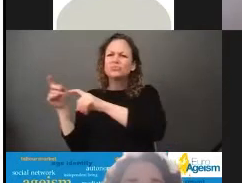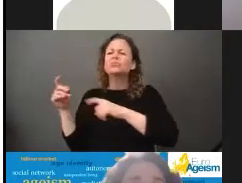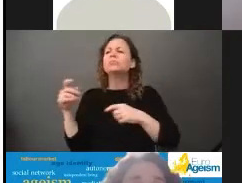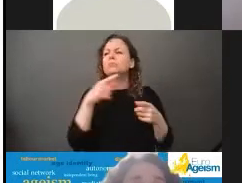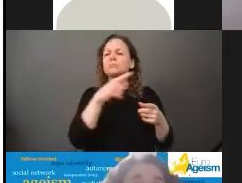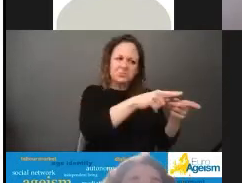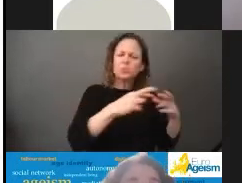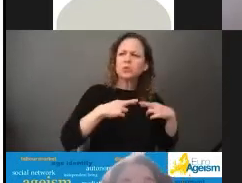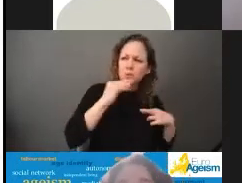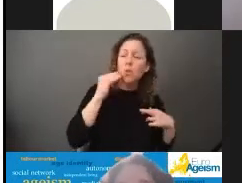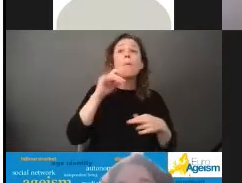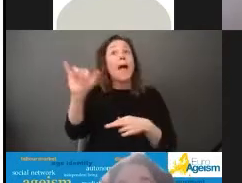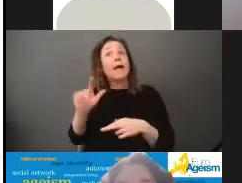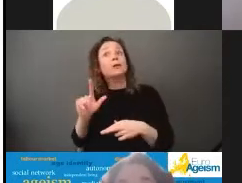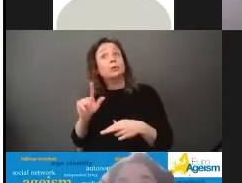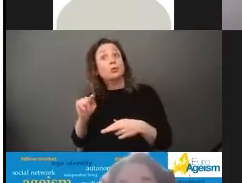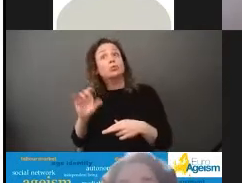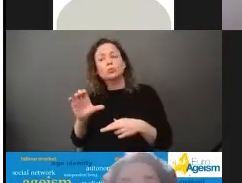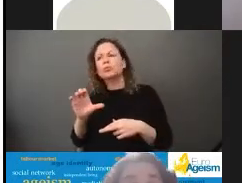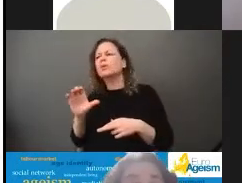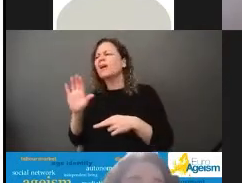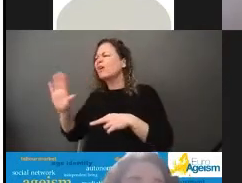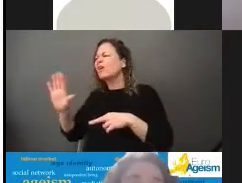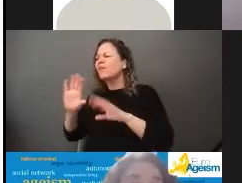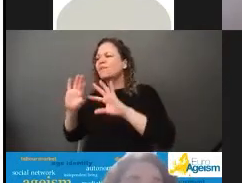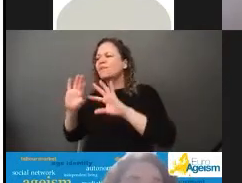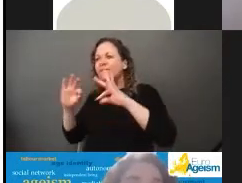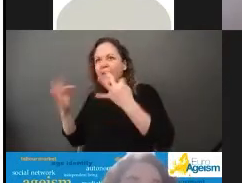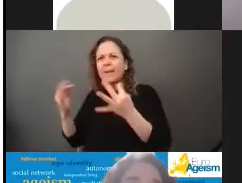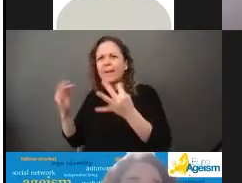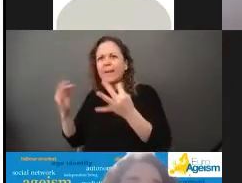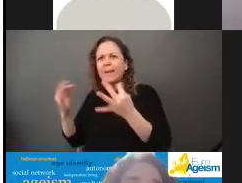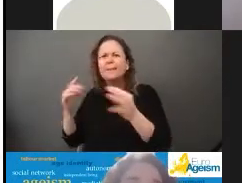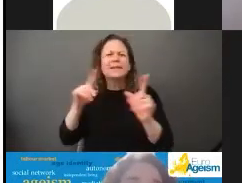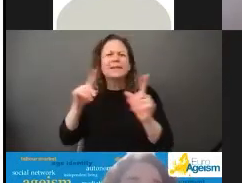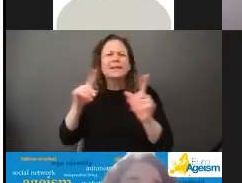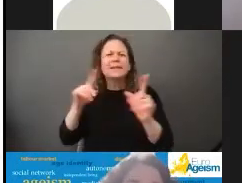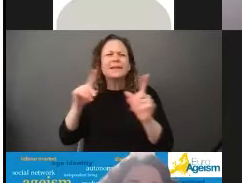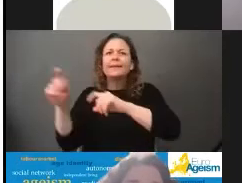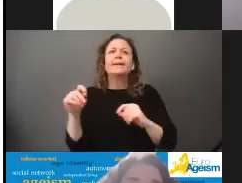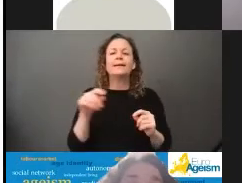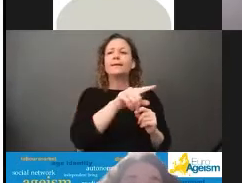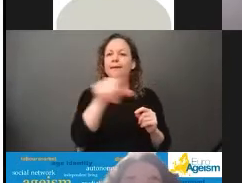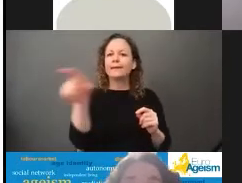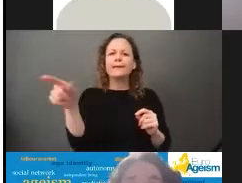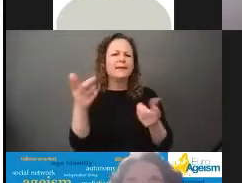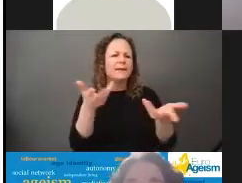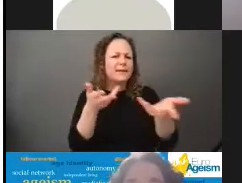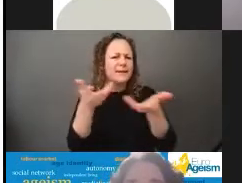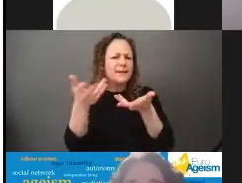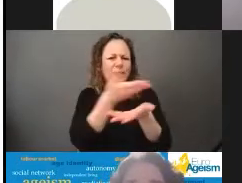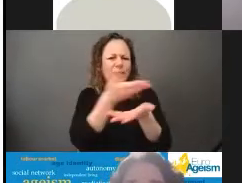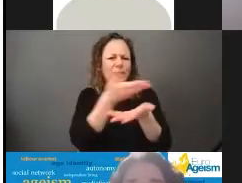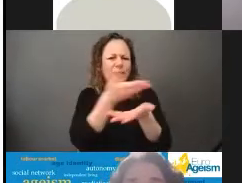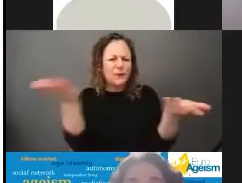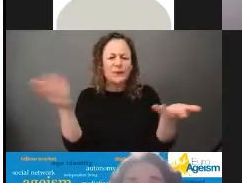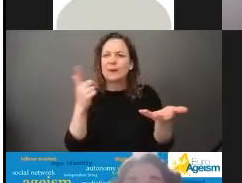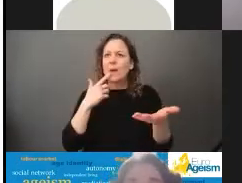as well, we identified a couple of themes. The first one was really a rupture between their life